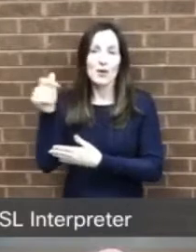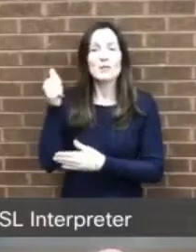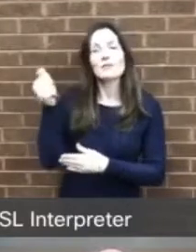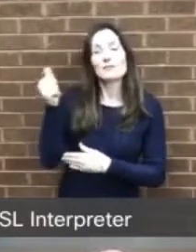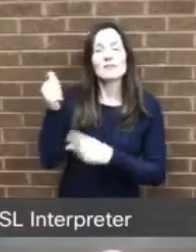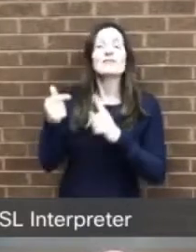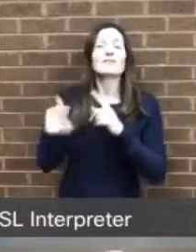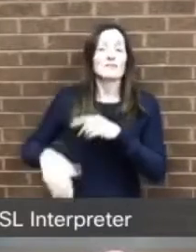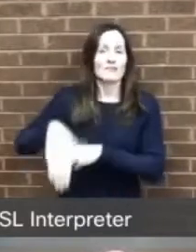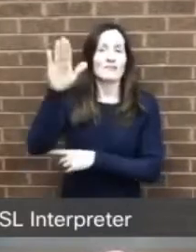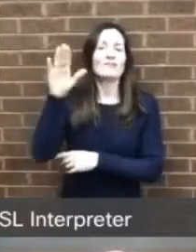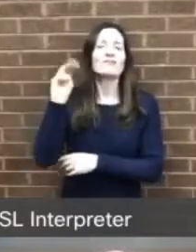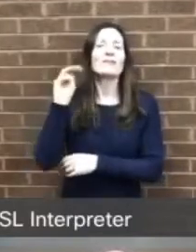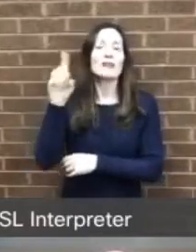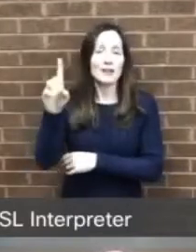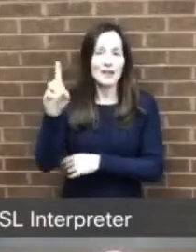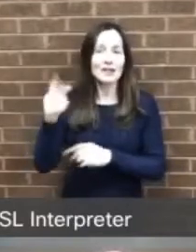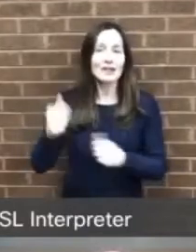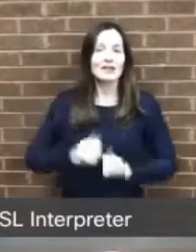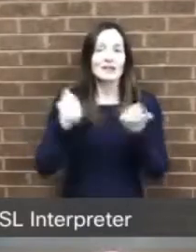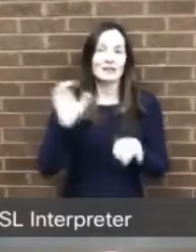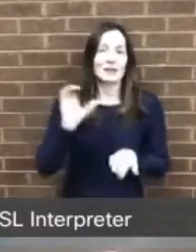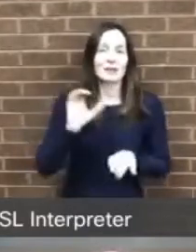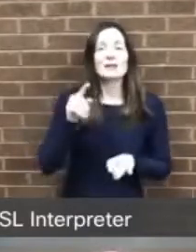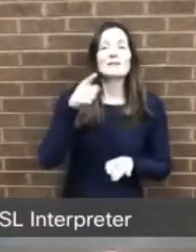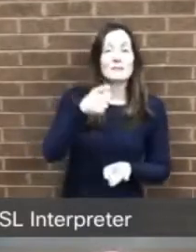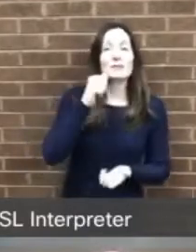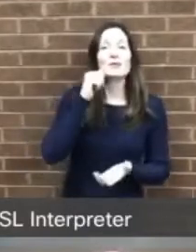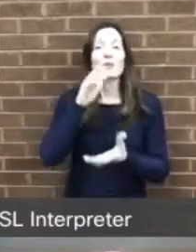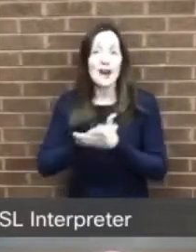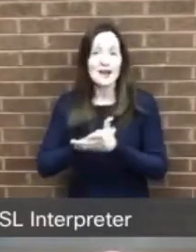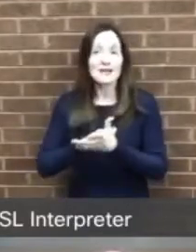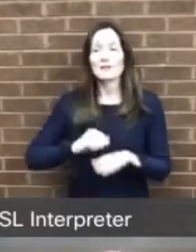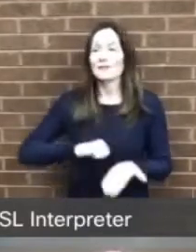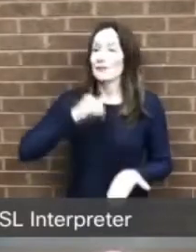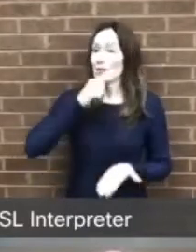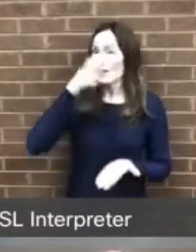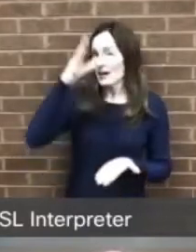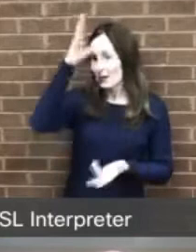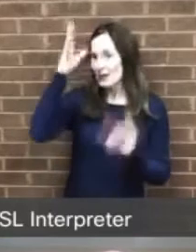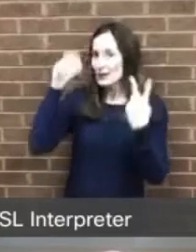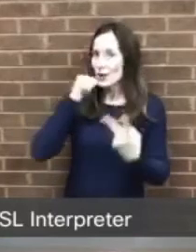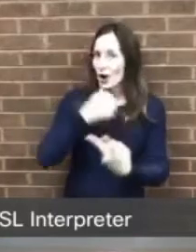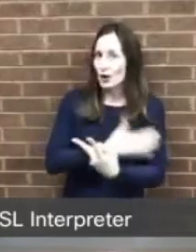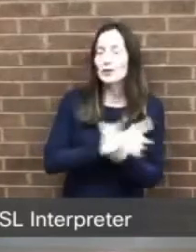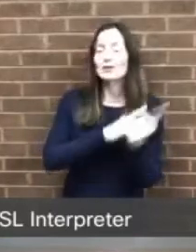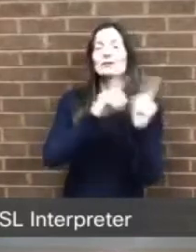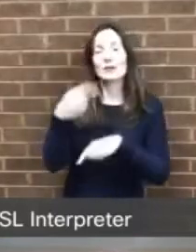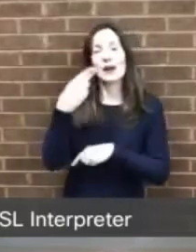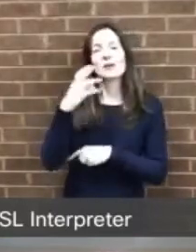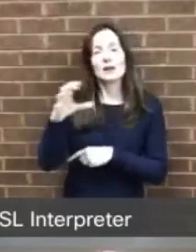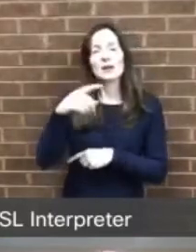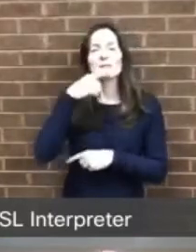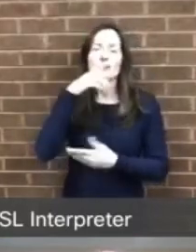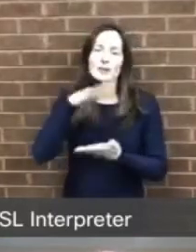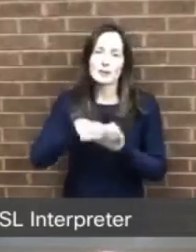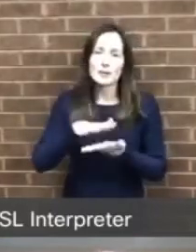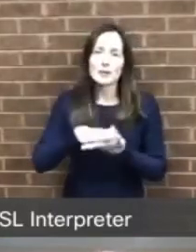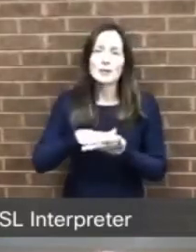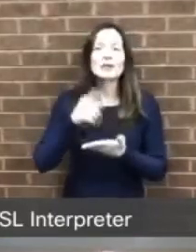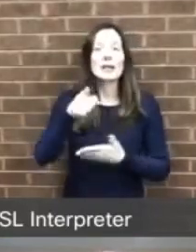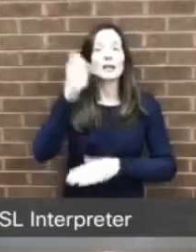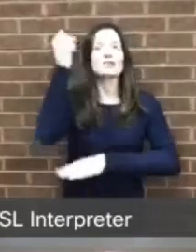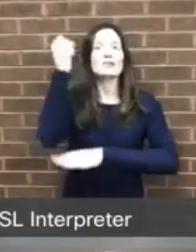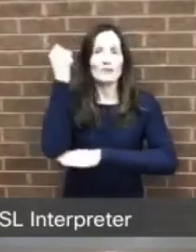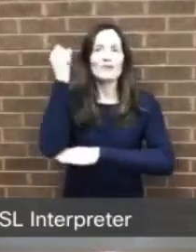Columbia resident, where he and his wife are proud parents of two daughters who attend Howard County Public Schools. He made history in